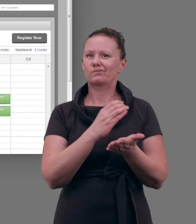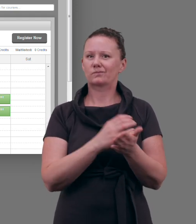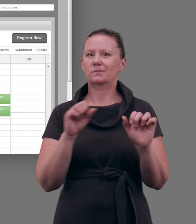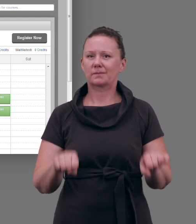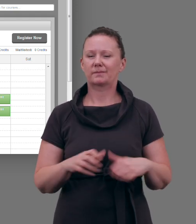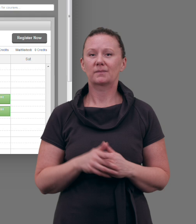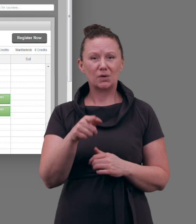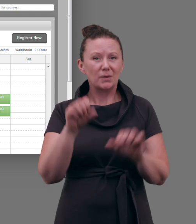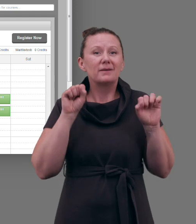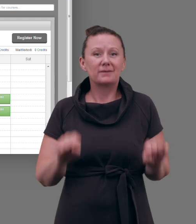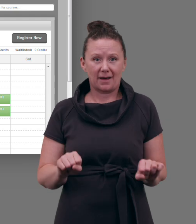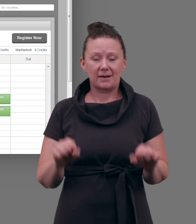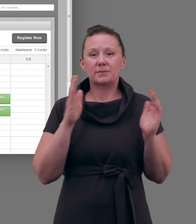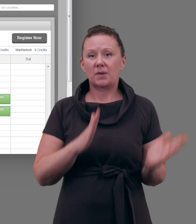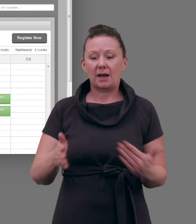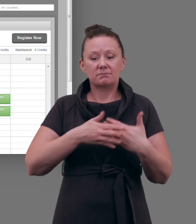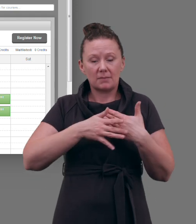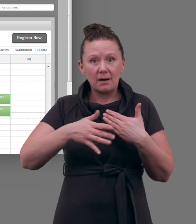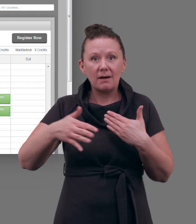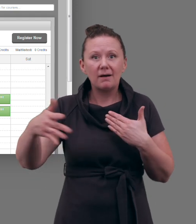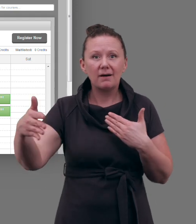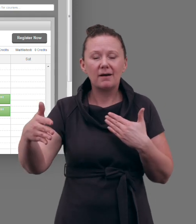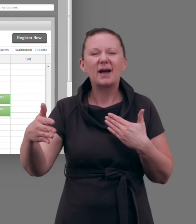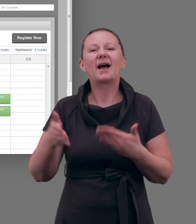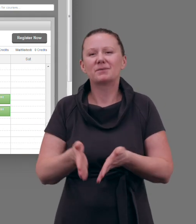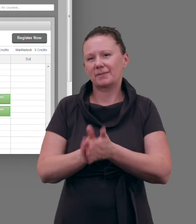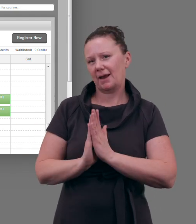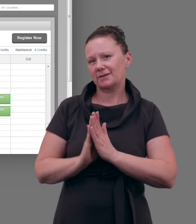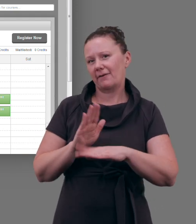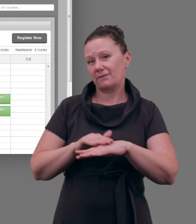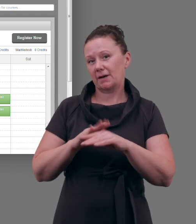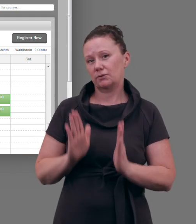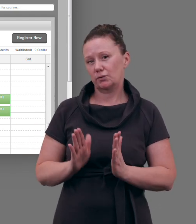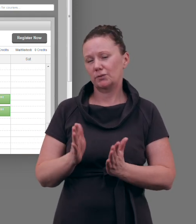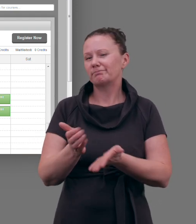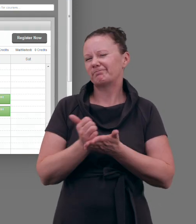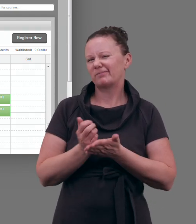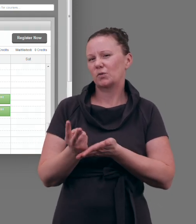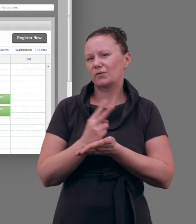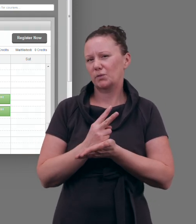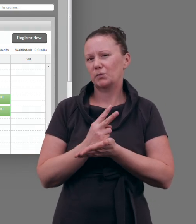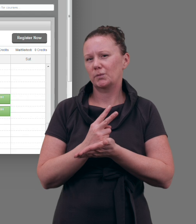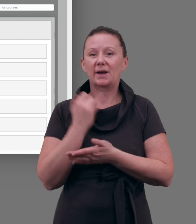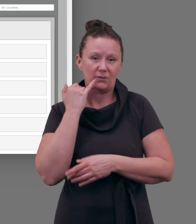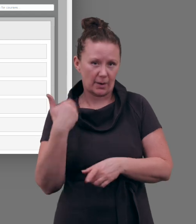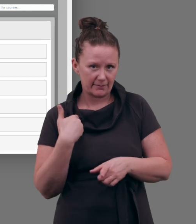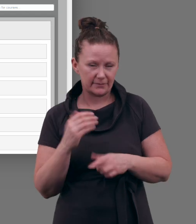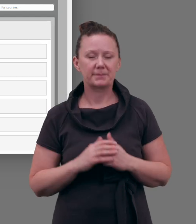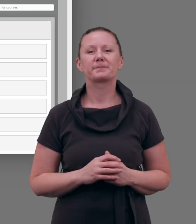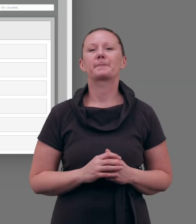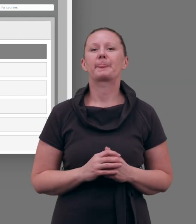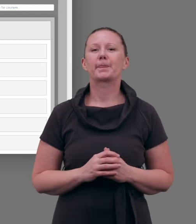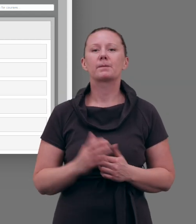few years and request a review from your advisor if one is assigned to you. The Course Catalog section